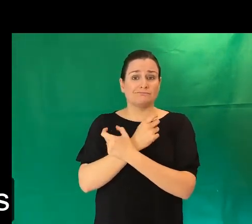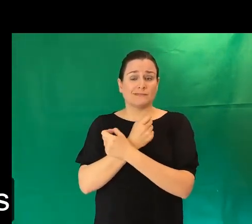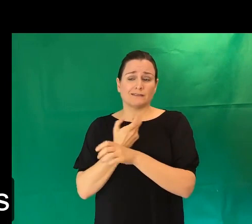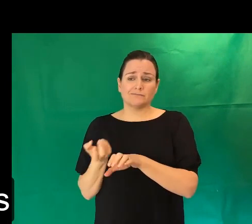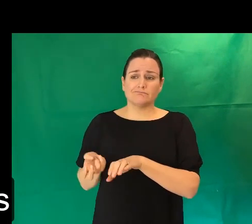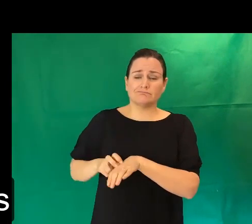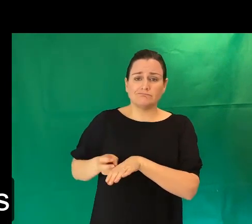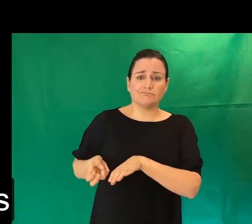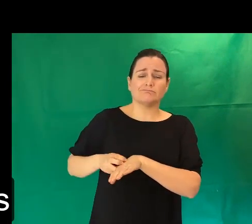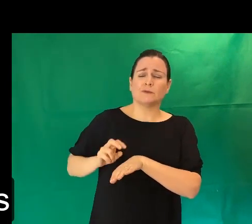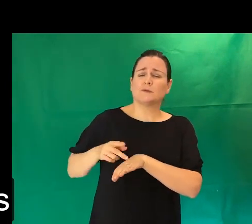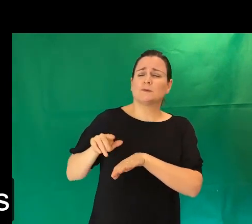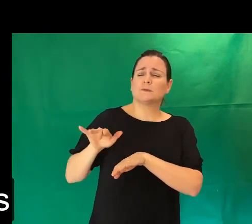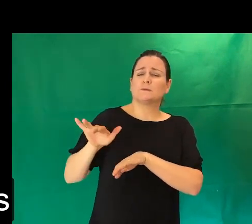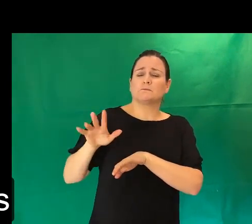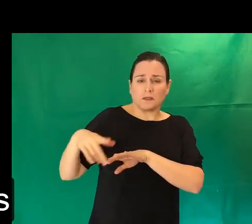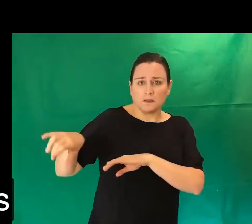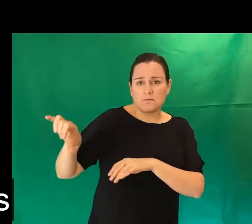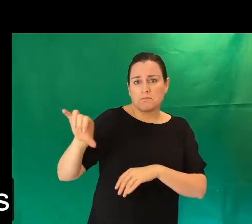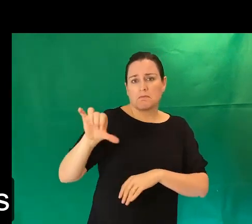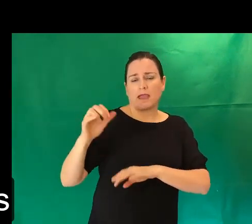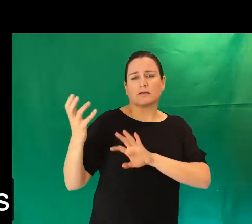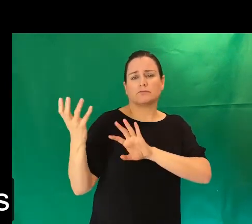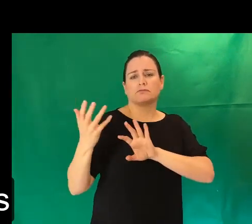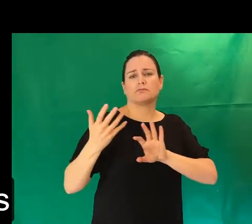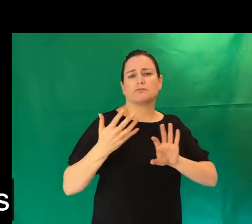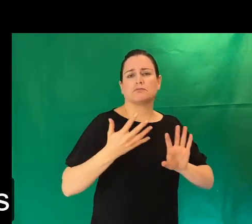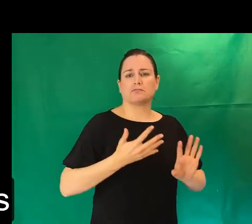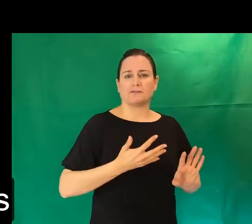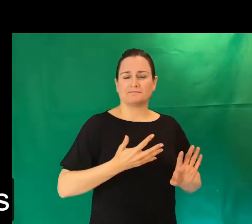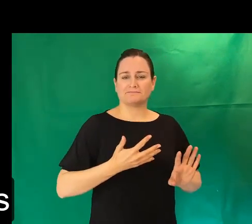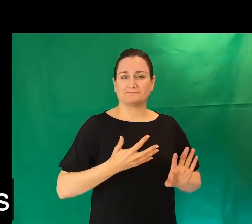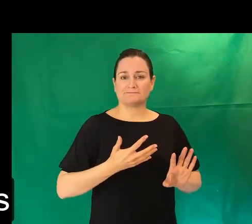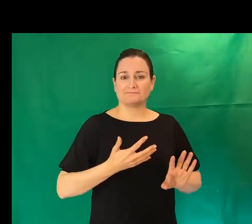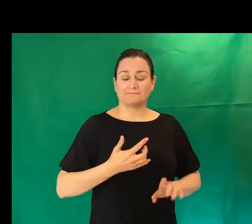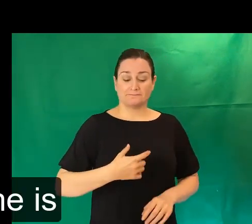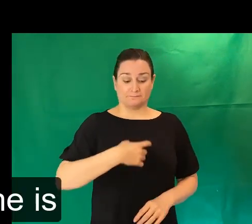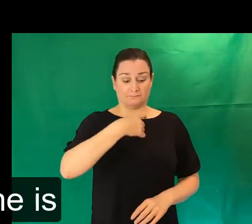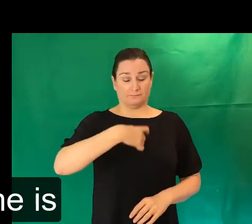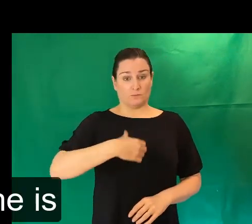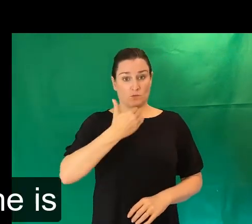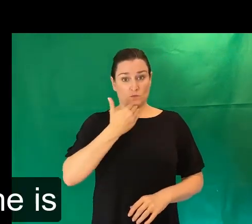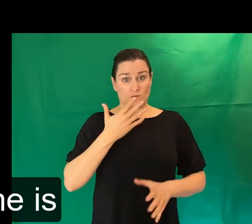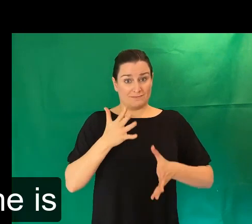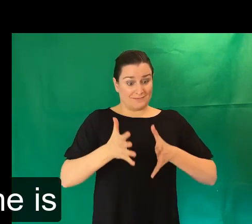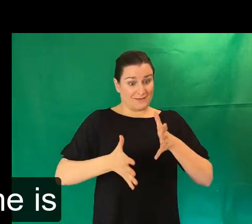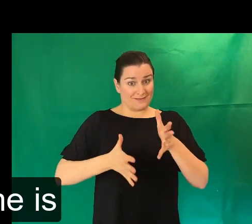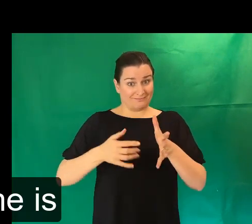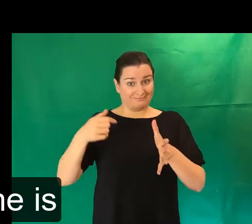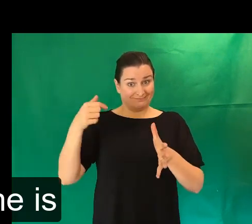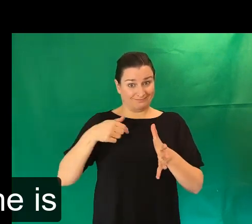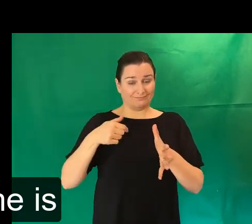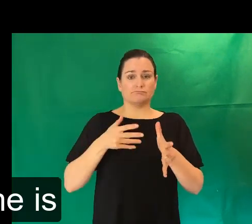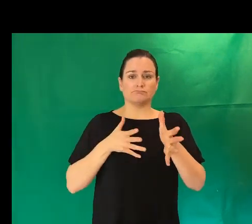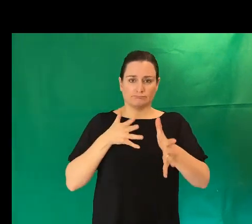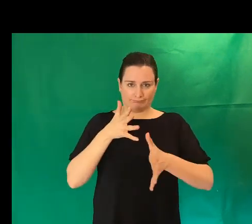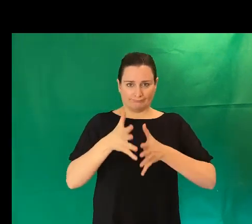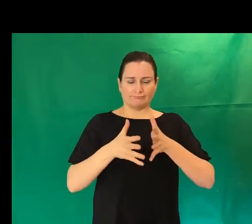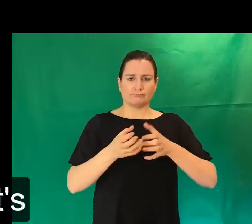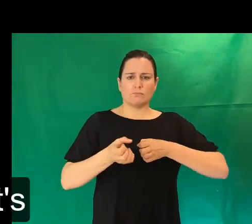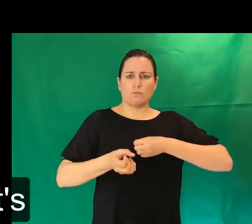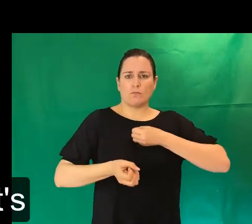back. And the signer is signing the poem, but at the same time